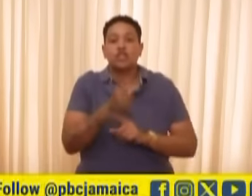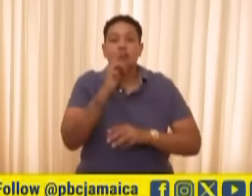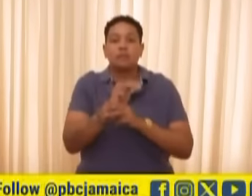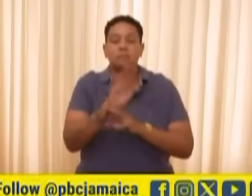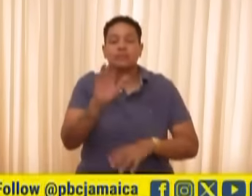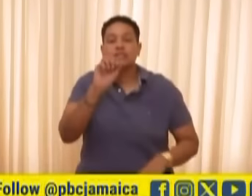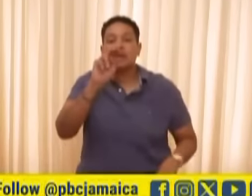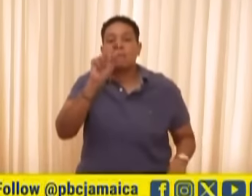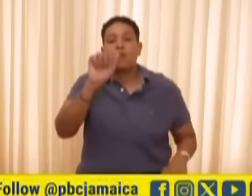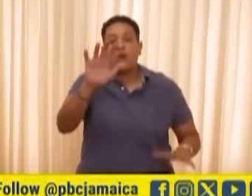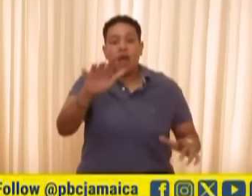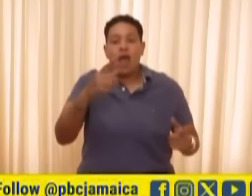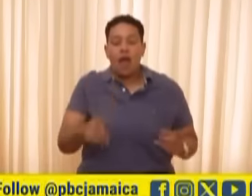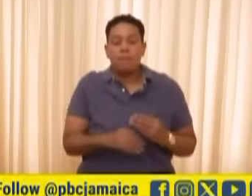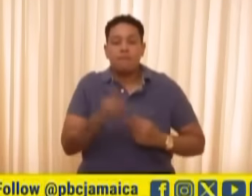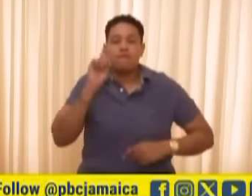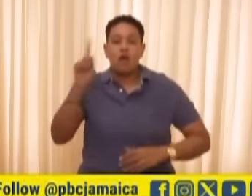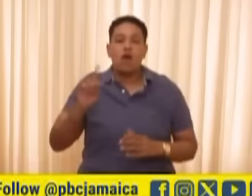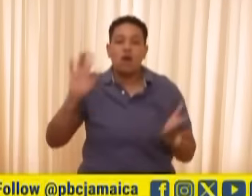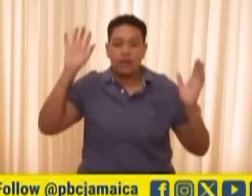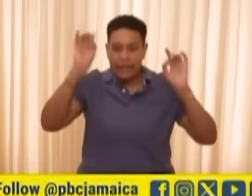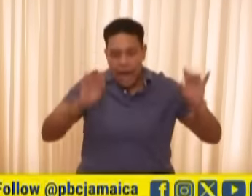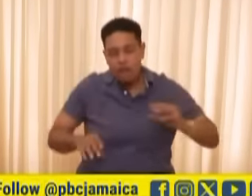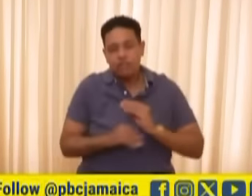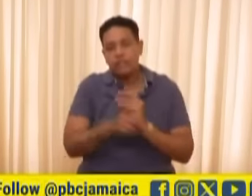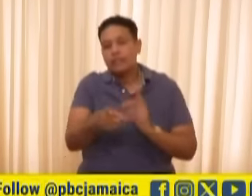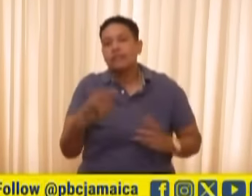Minister Semuda, for carrying